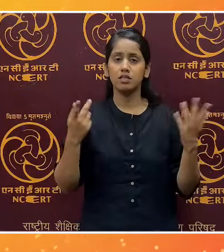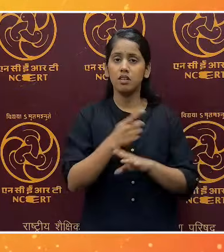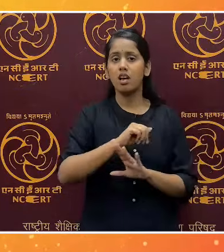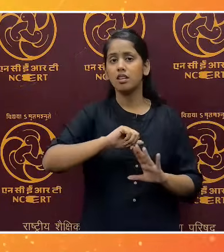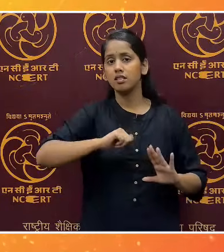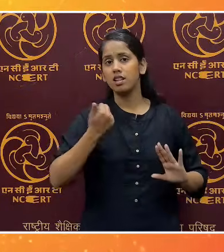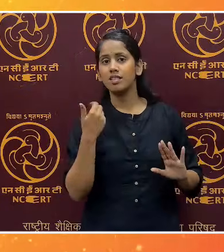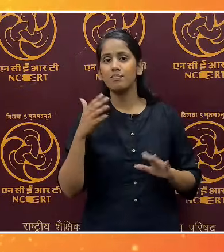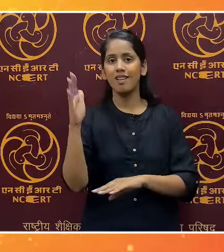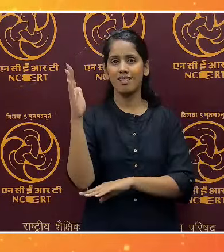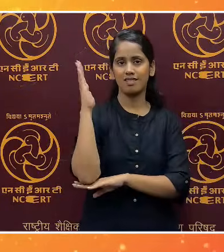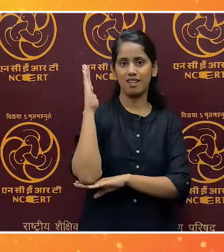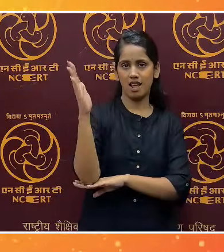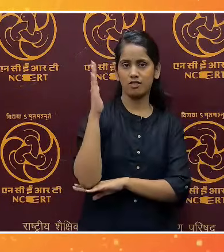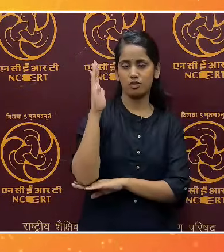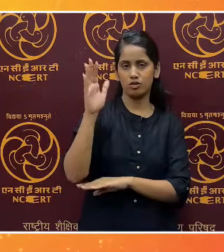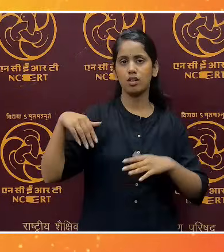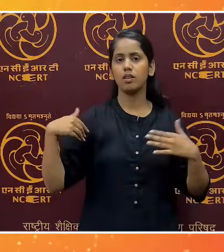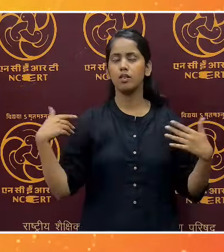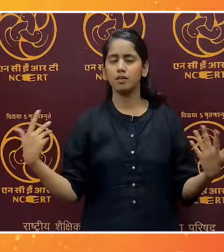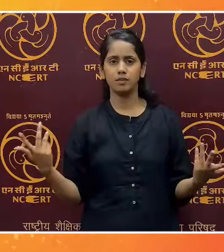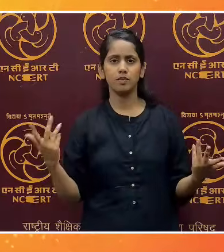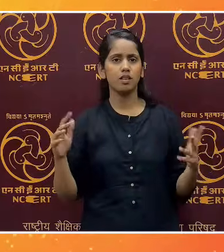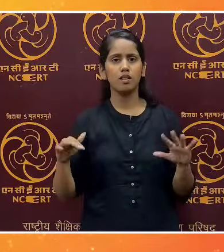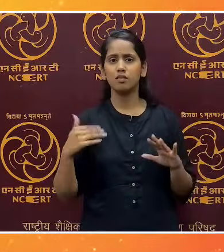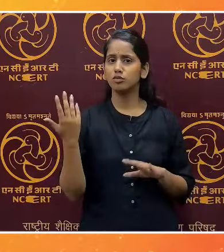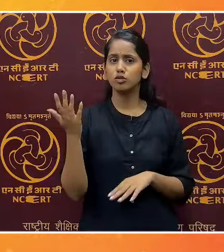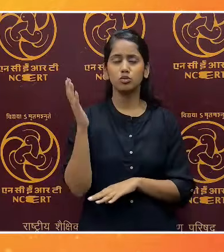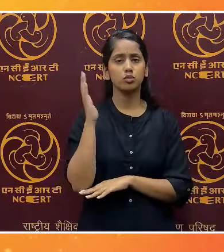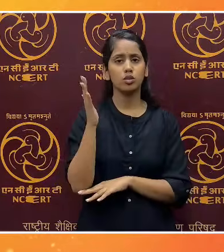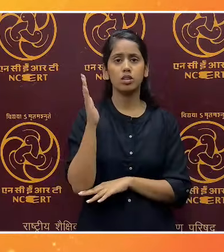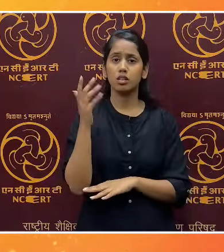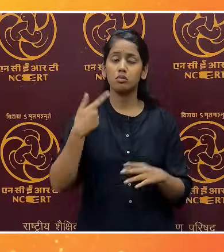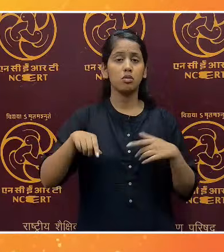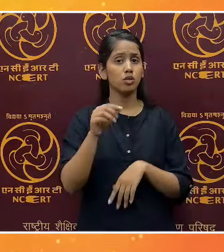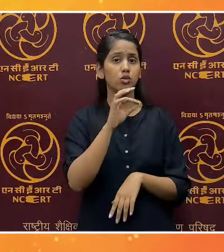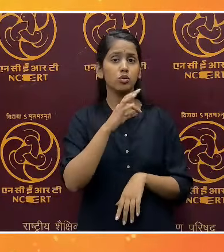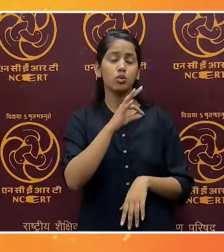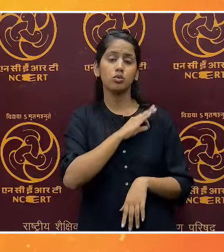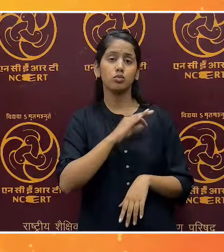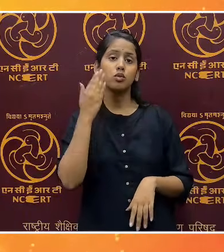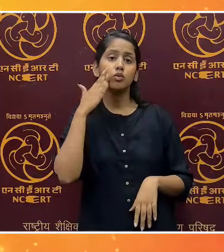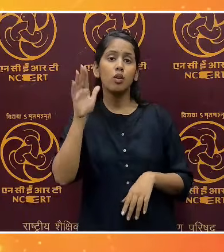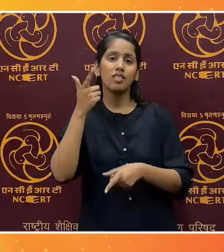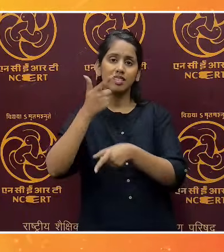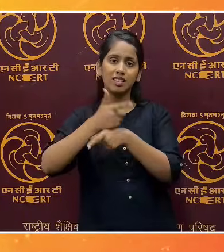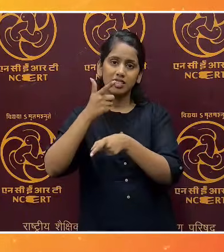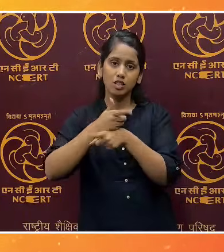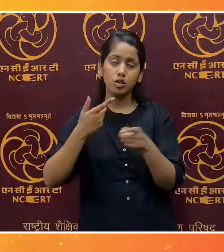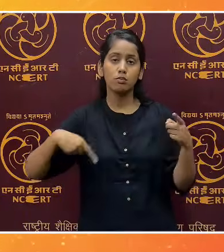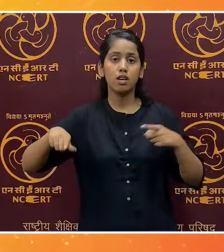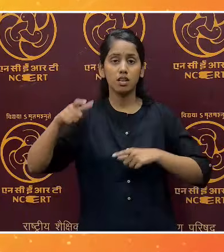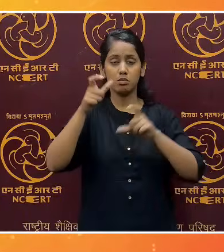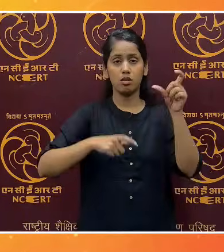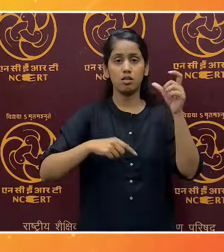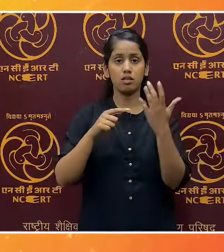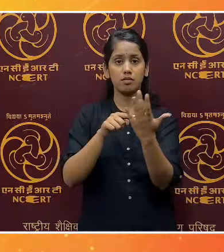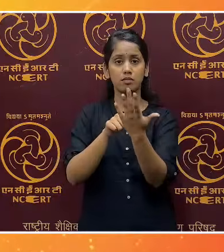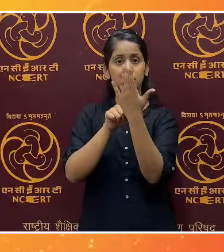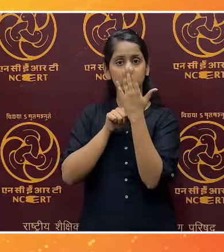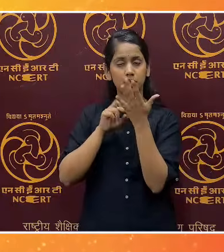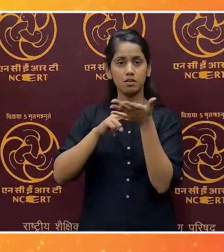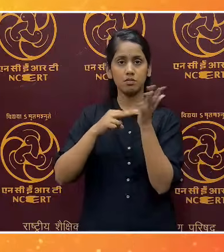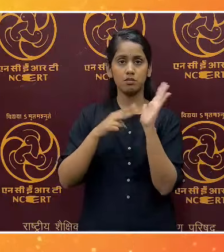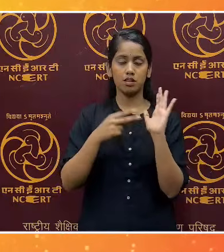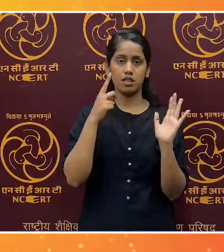is lecture, which I think must be very useful for the teacher who are watching our program, who really want to